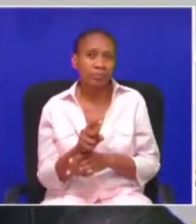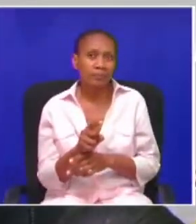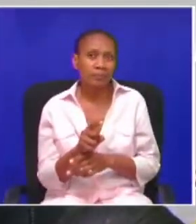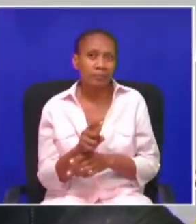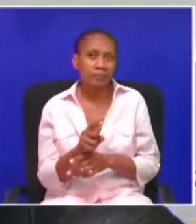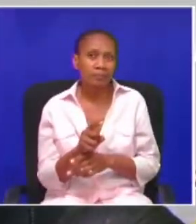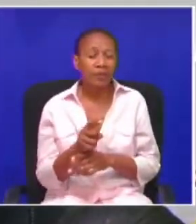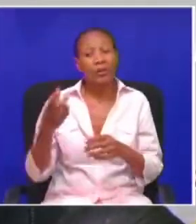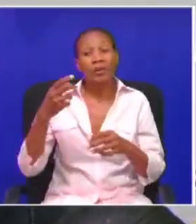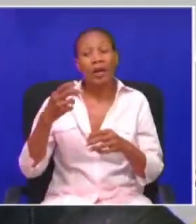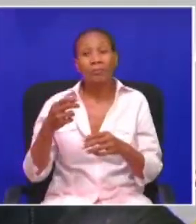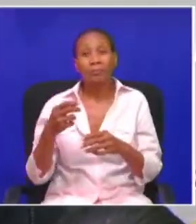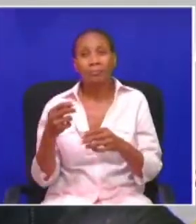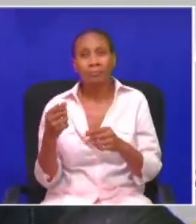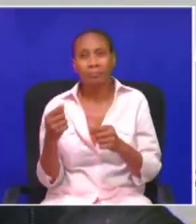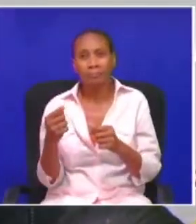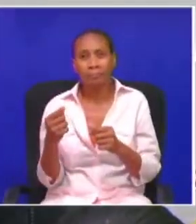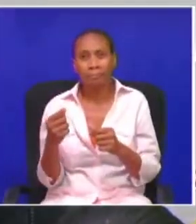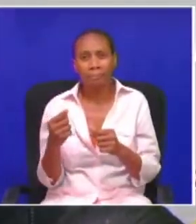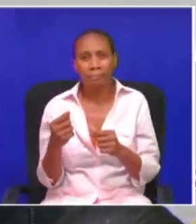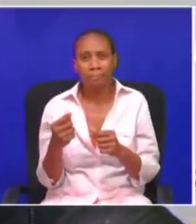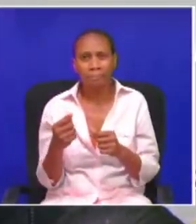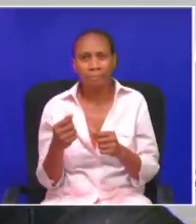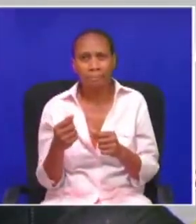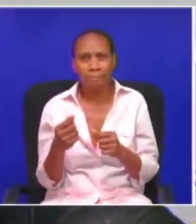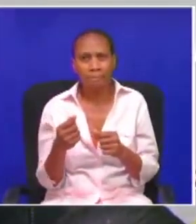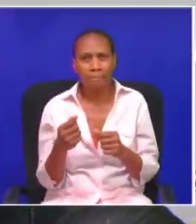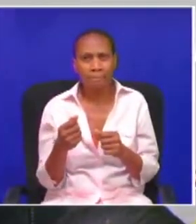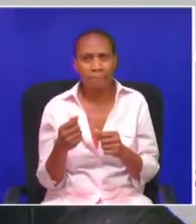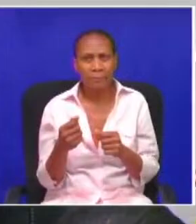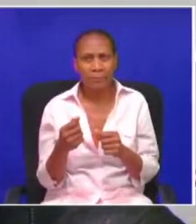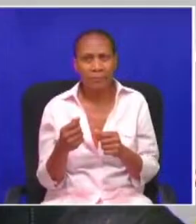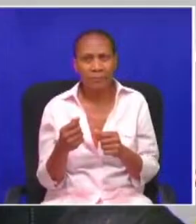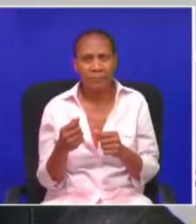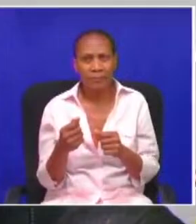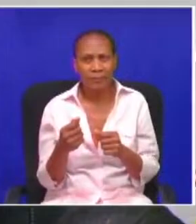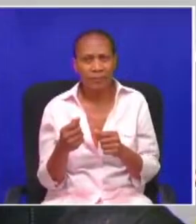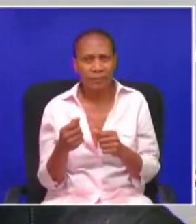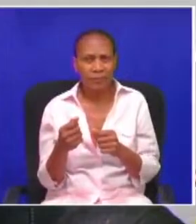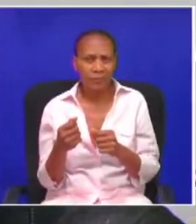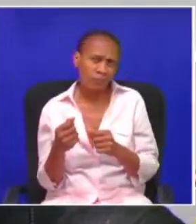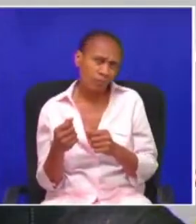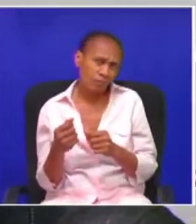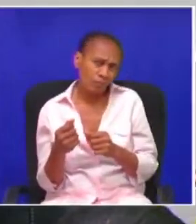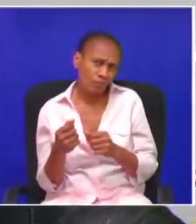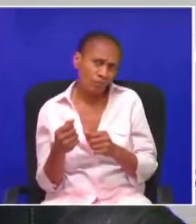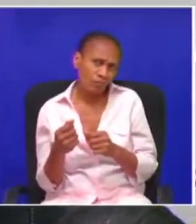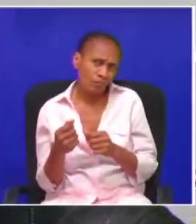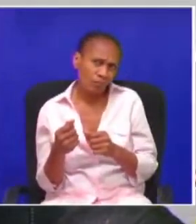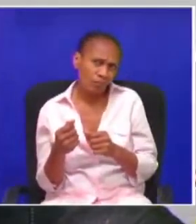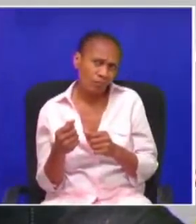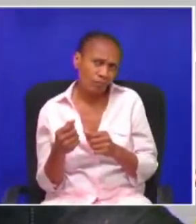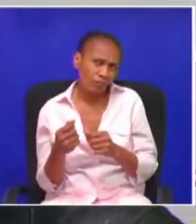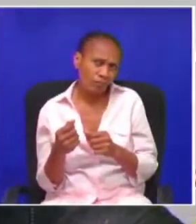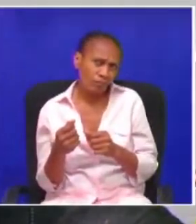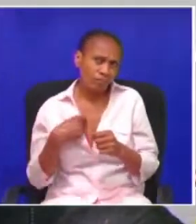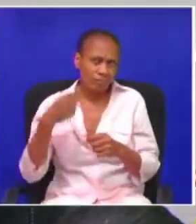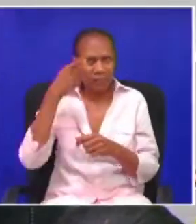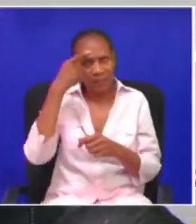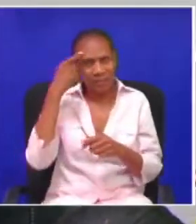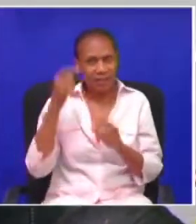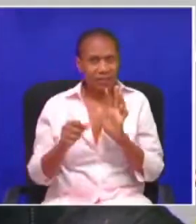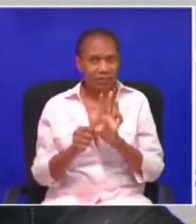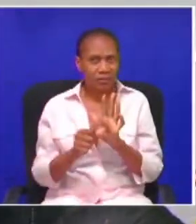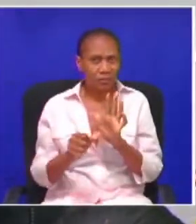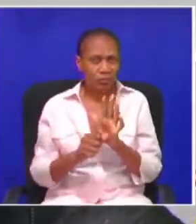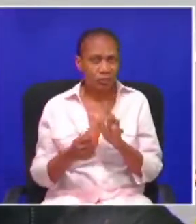investment. In the furthering of government's ambitious strategic investment drive, I think that it's very important that we